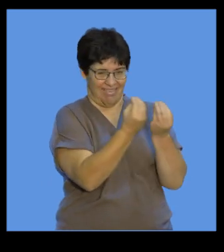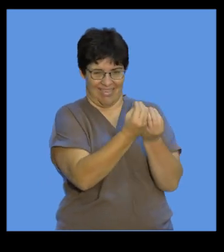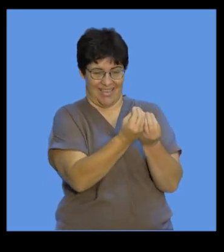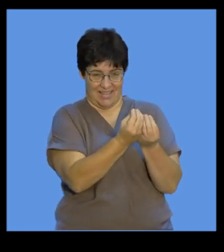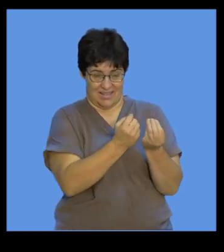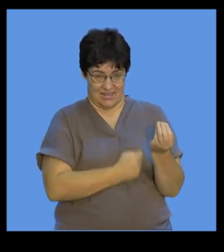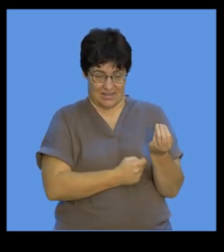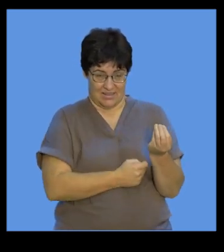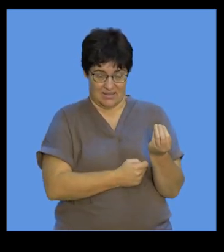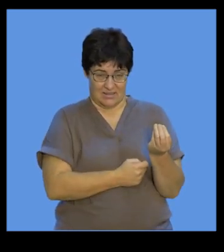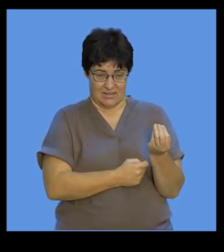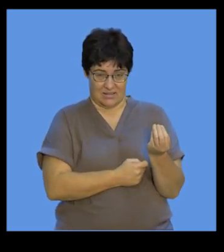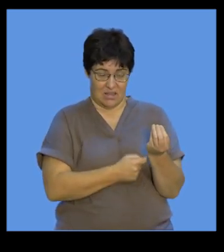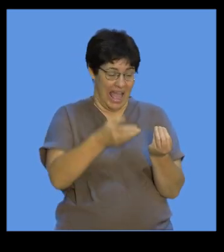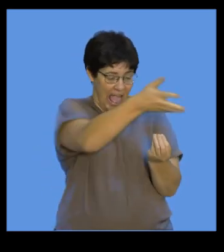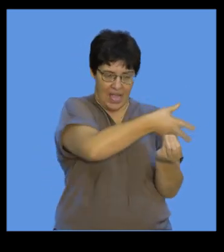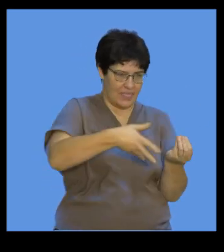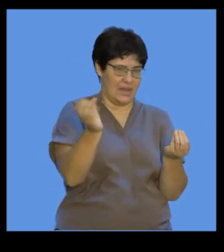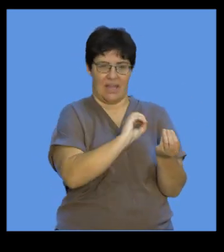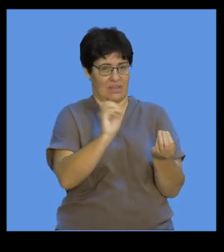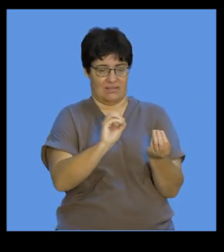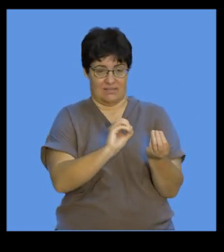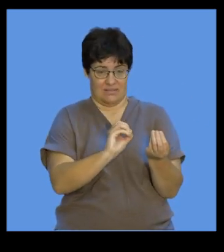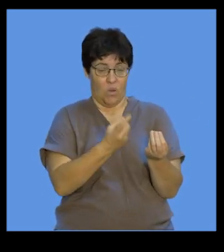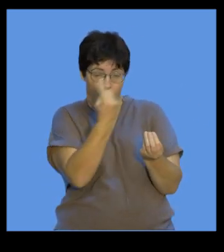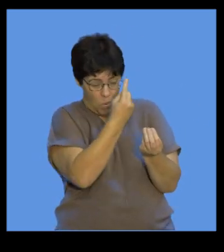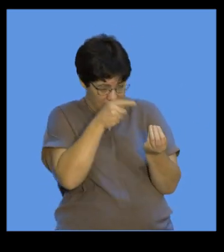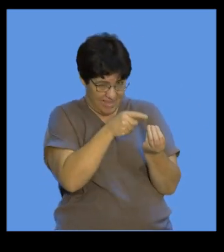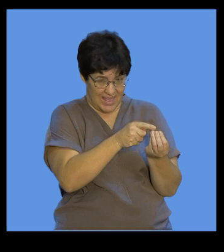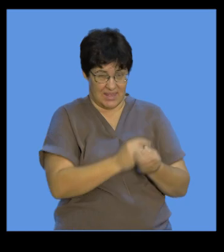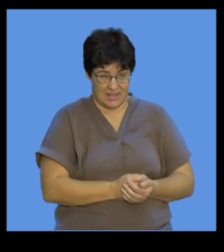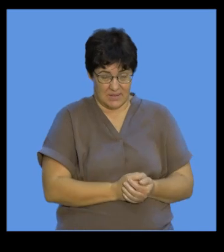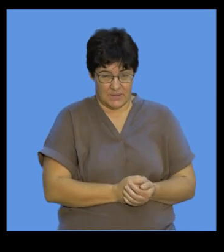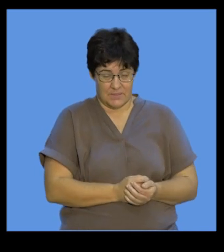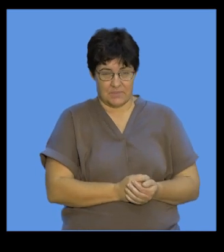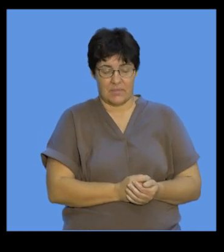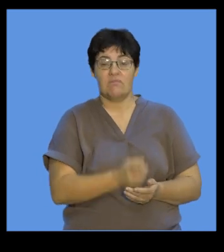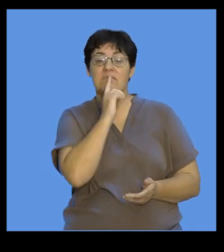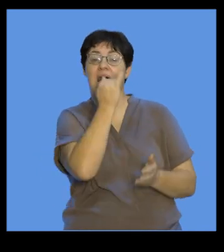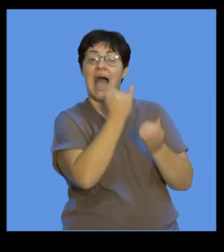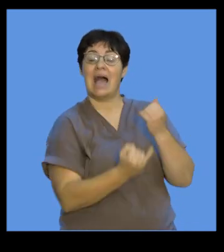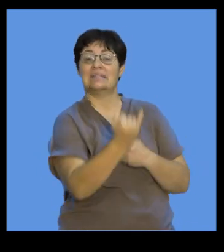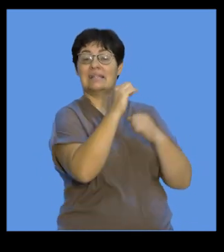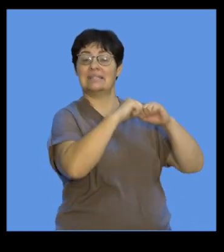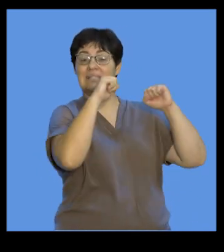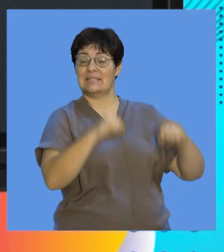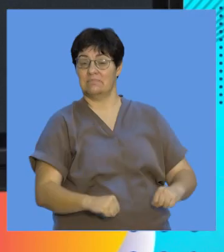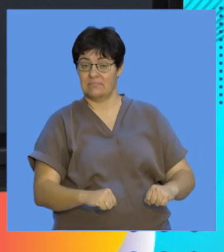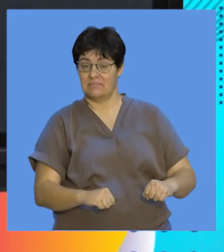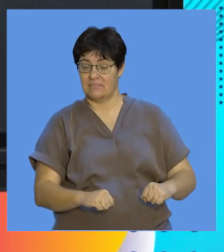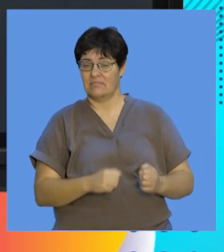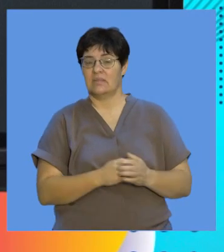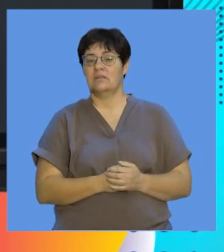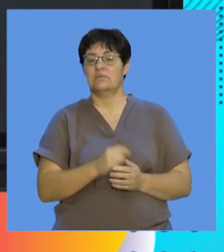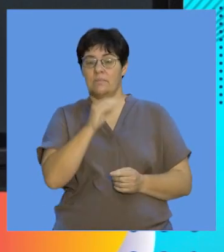thing that's there. So if I'm talking about an isolated system, I'm